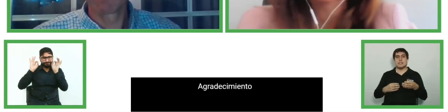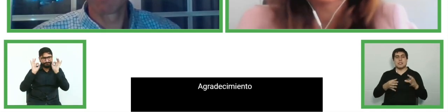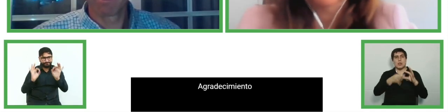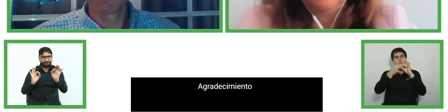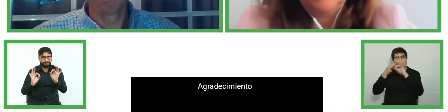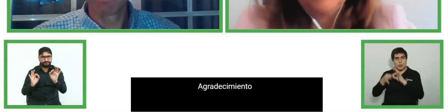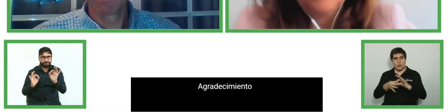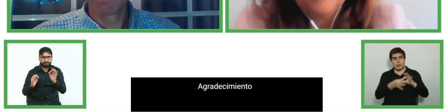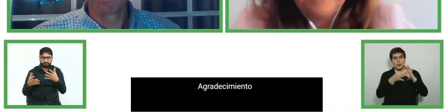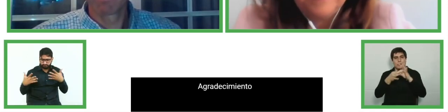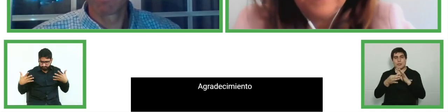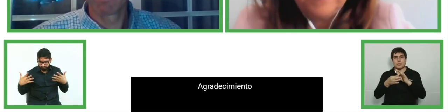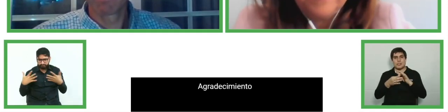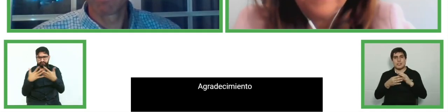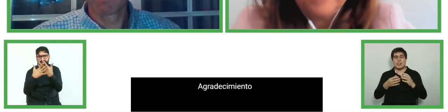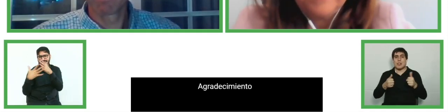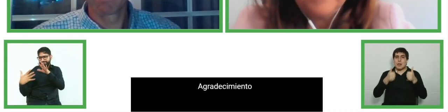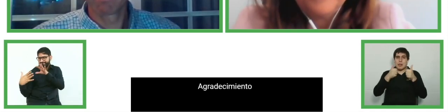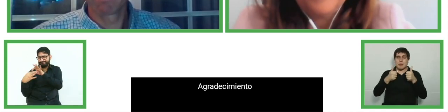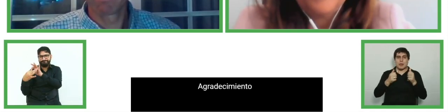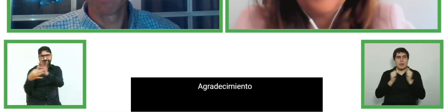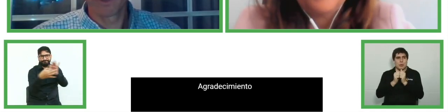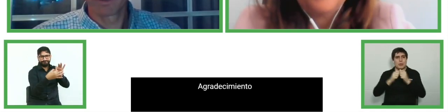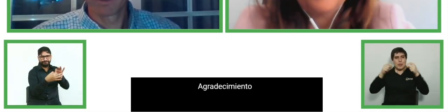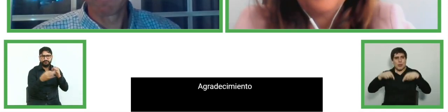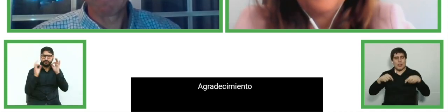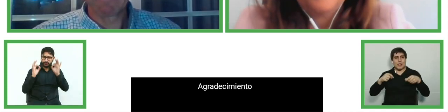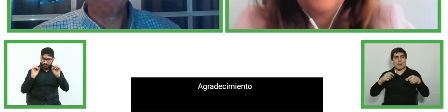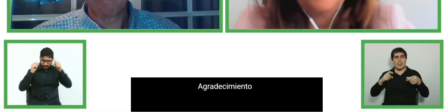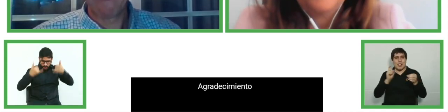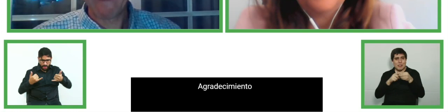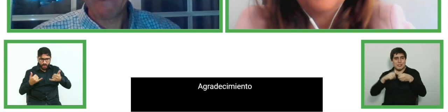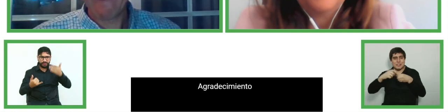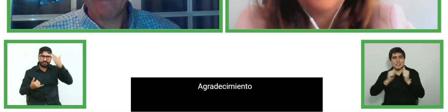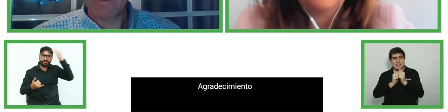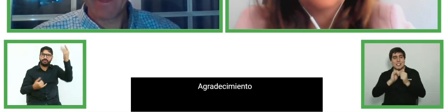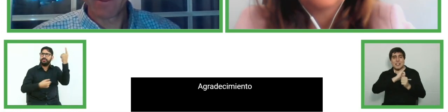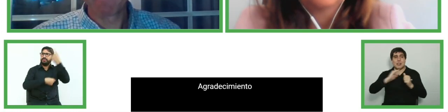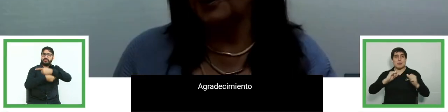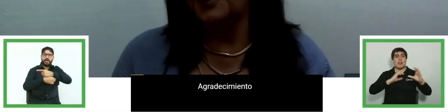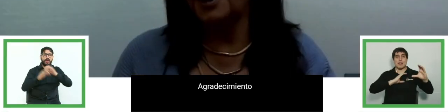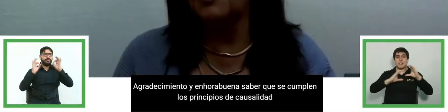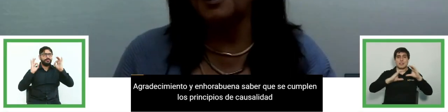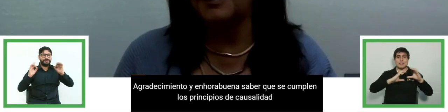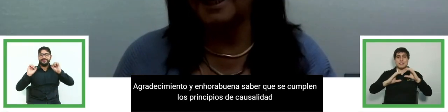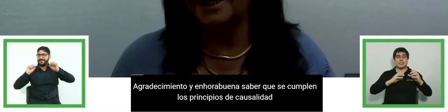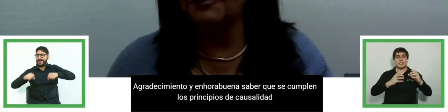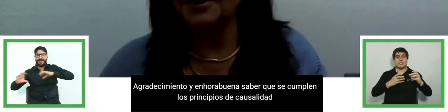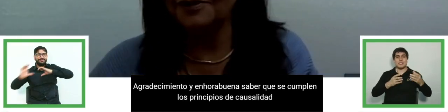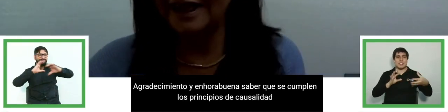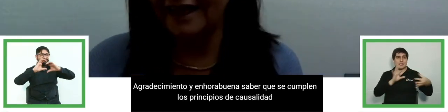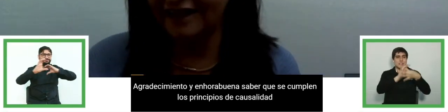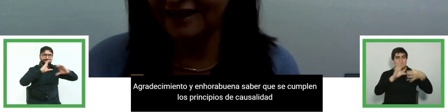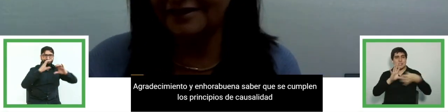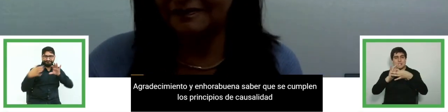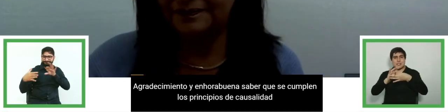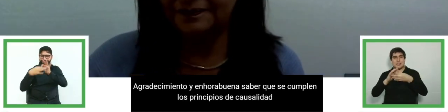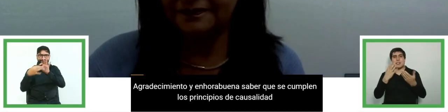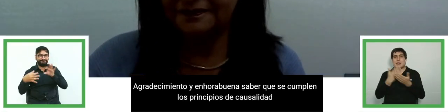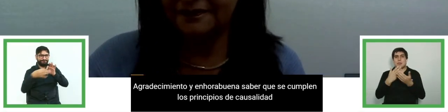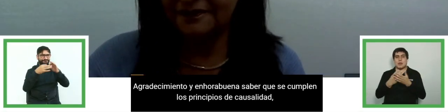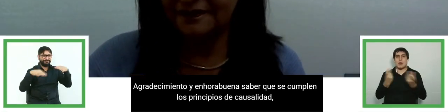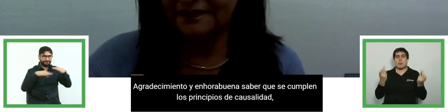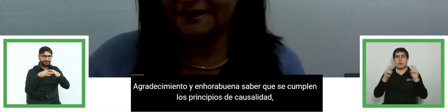We have all synchronized and we can be in contact in the future and multiply our possibilities. Thank you very much,